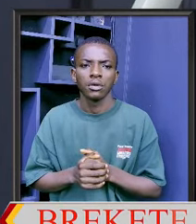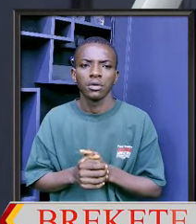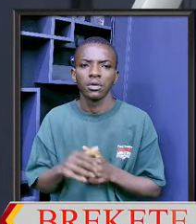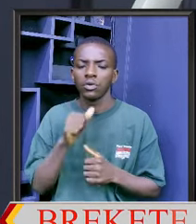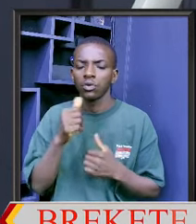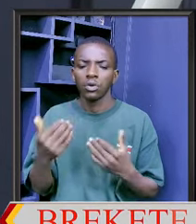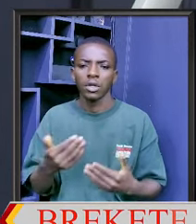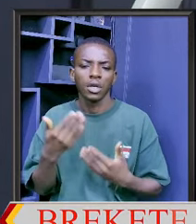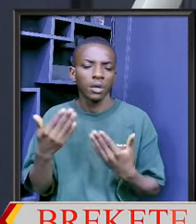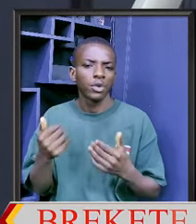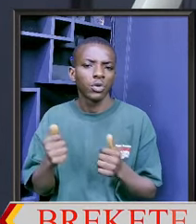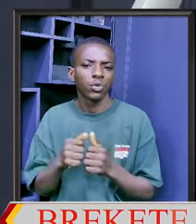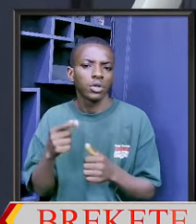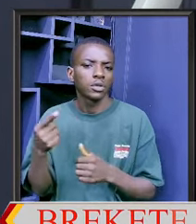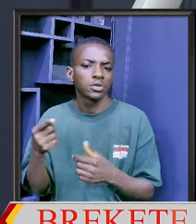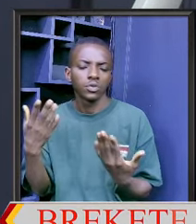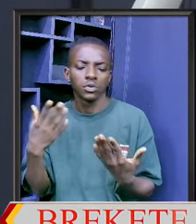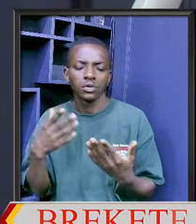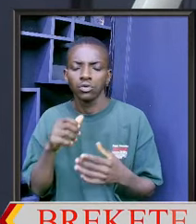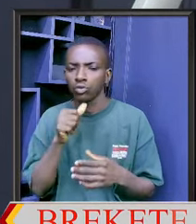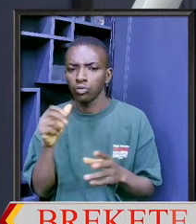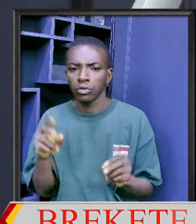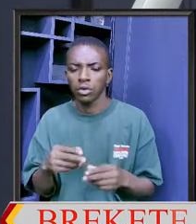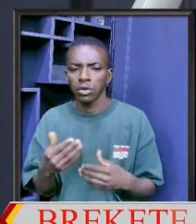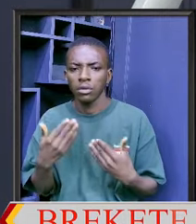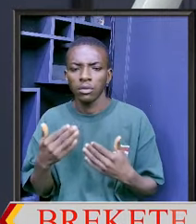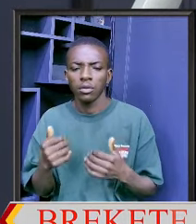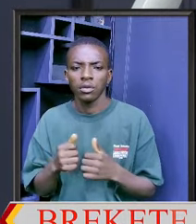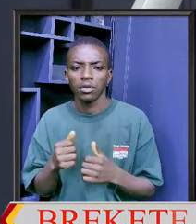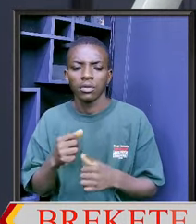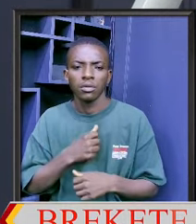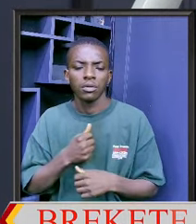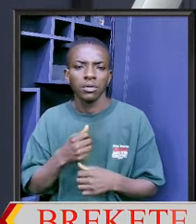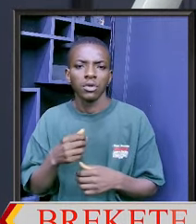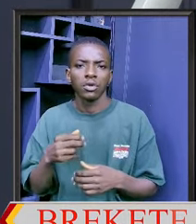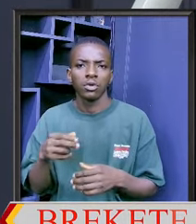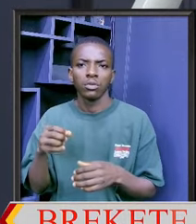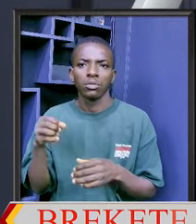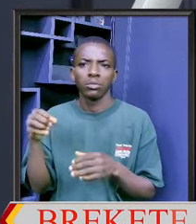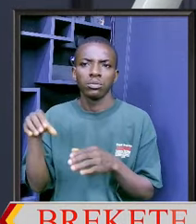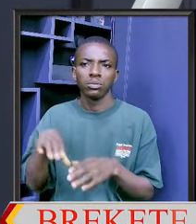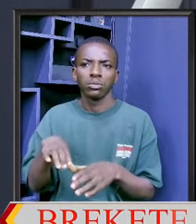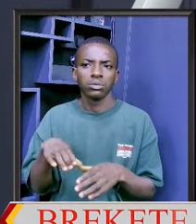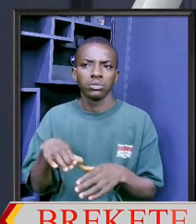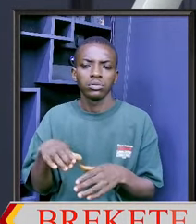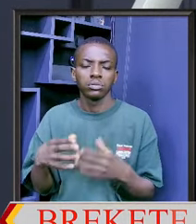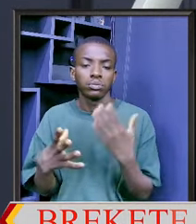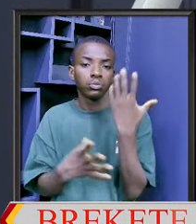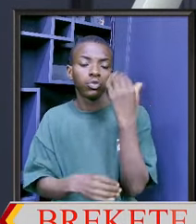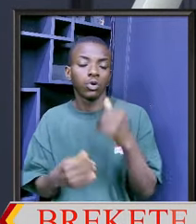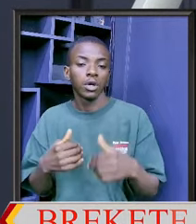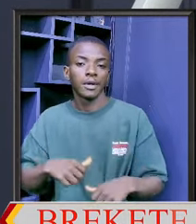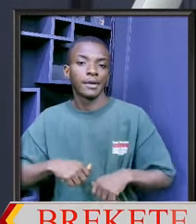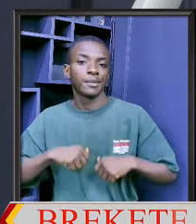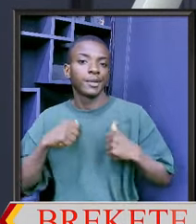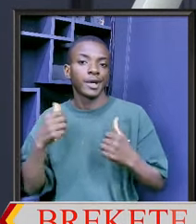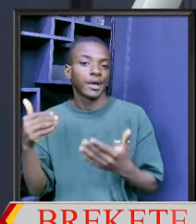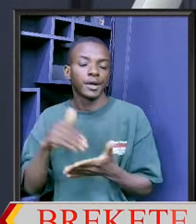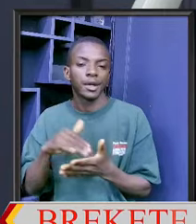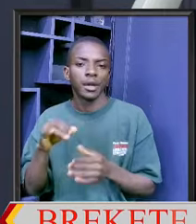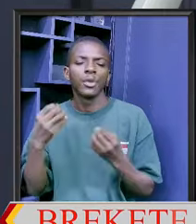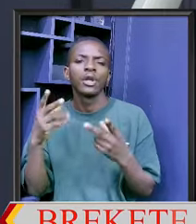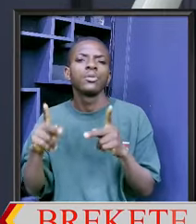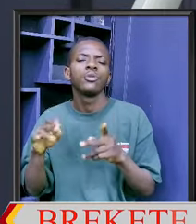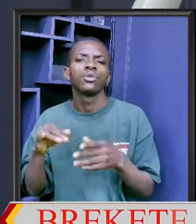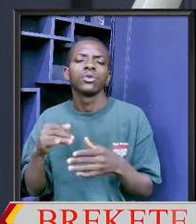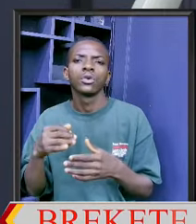I'm not happy with this one. Sorry, sir. You poor, you depose. How many